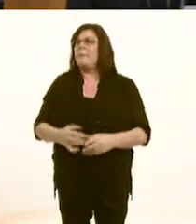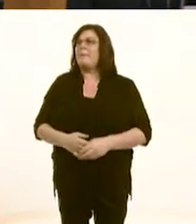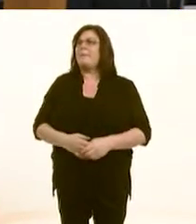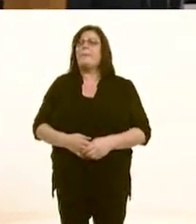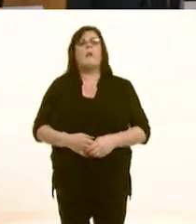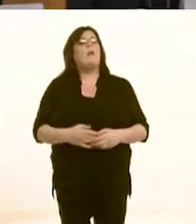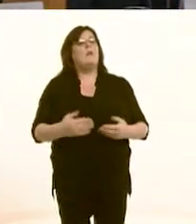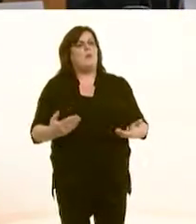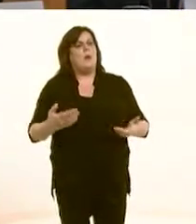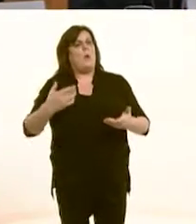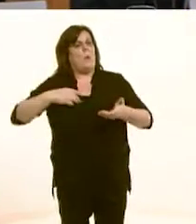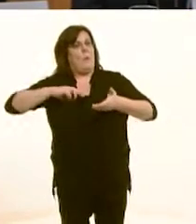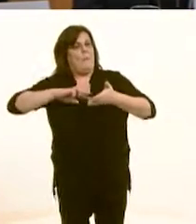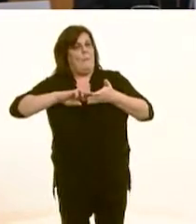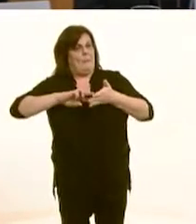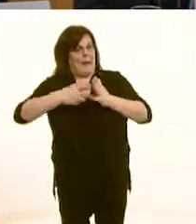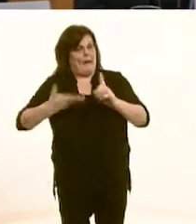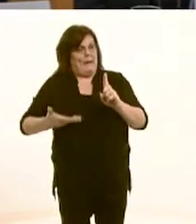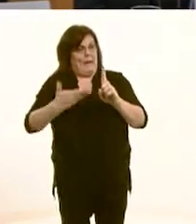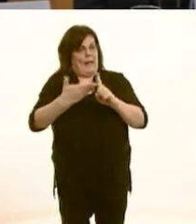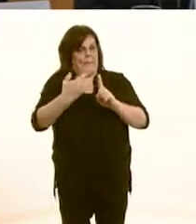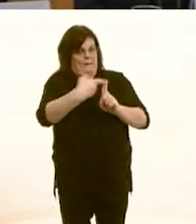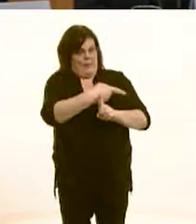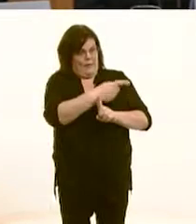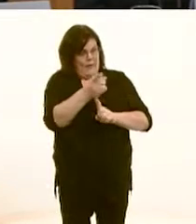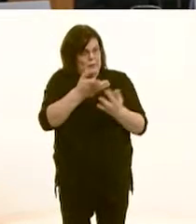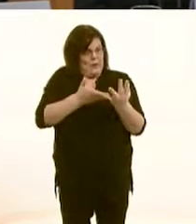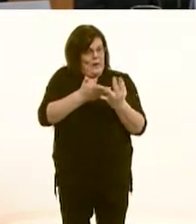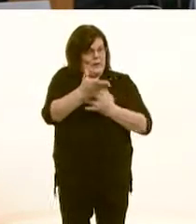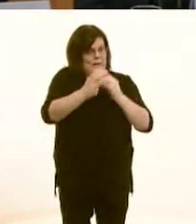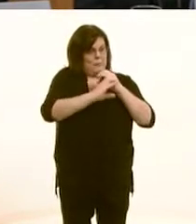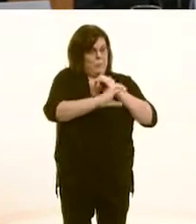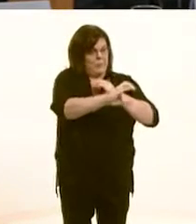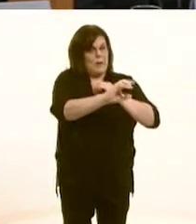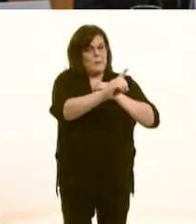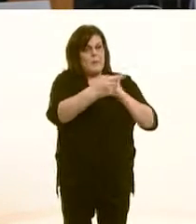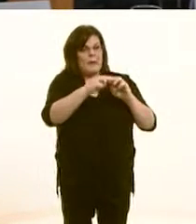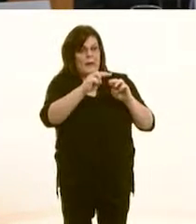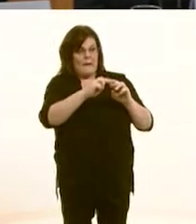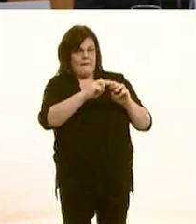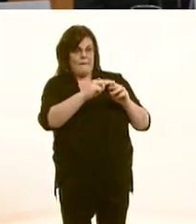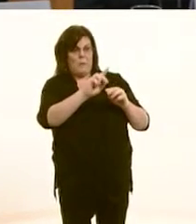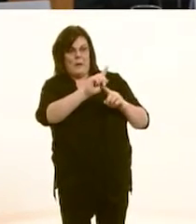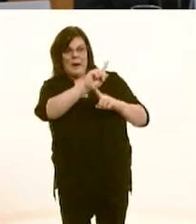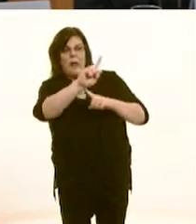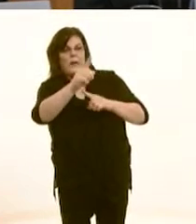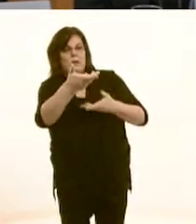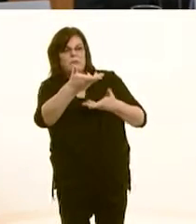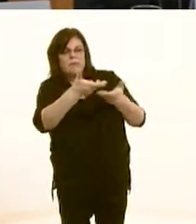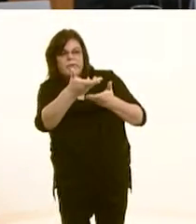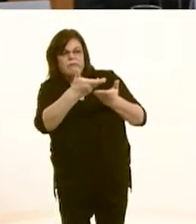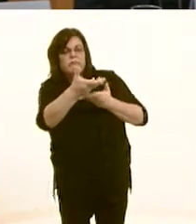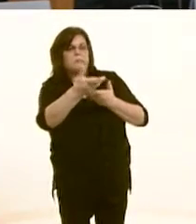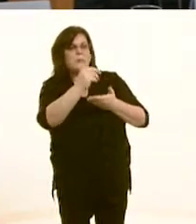Well, clearly, it is planned for them to be able to access super-fast broadband. But if I could write to the member with further details, perhaps then we could investigate